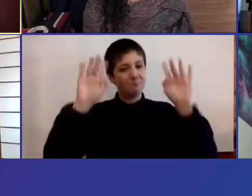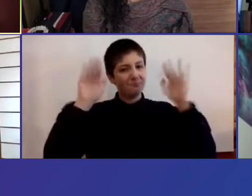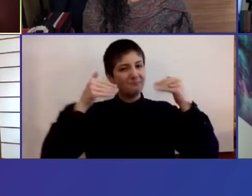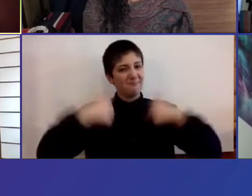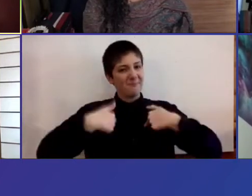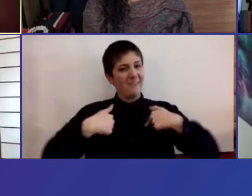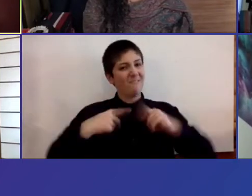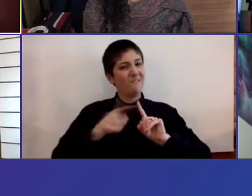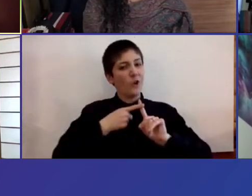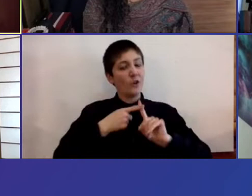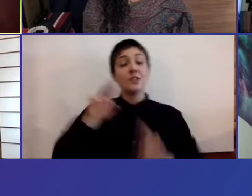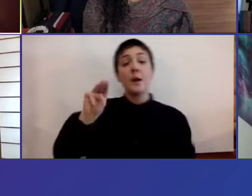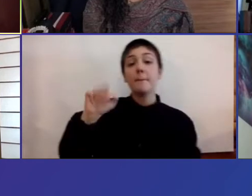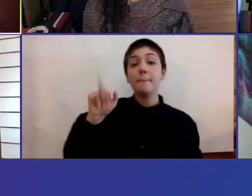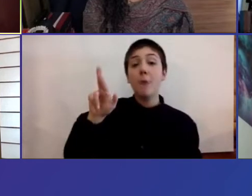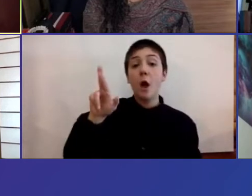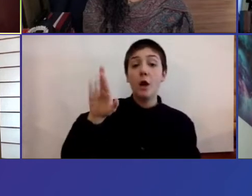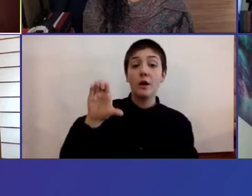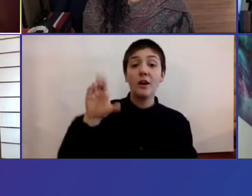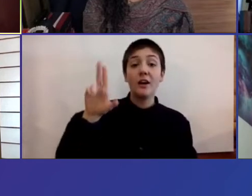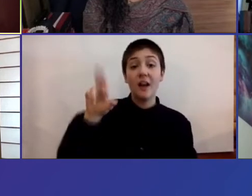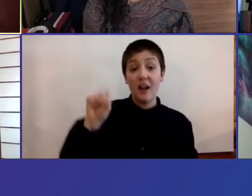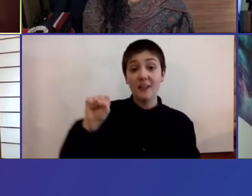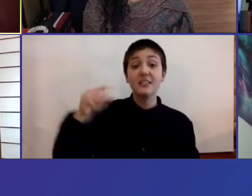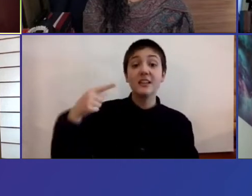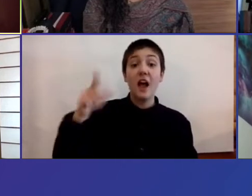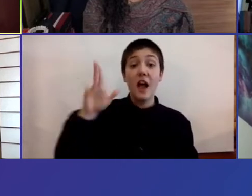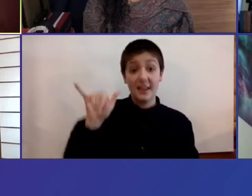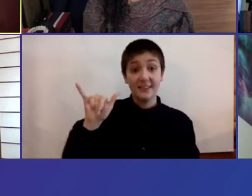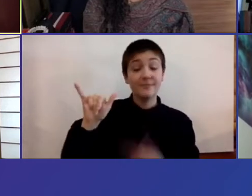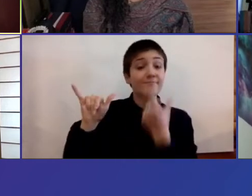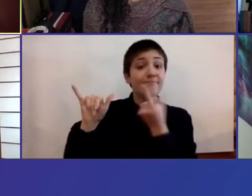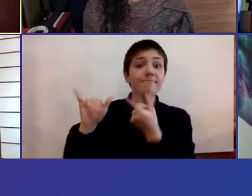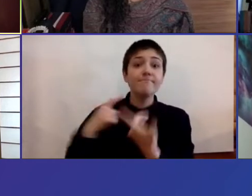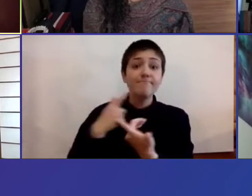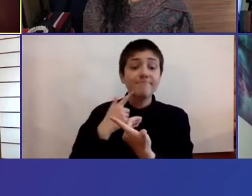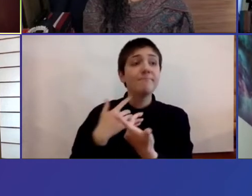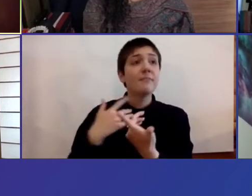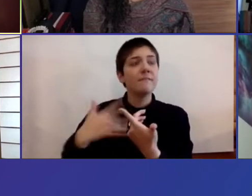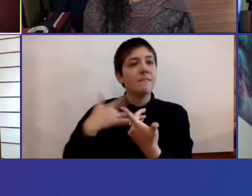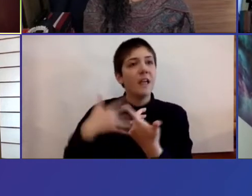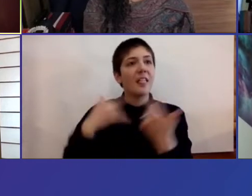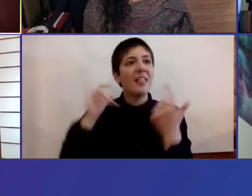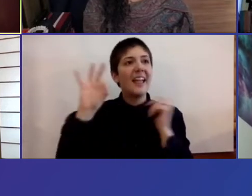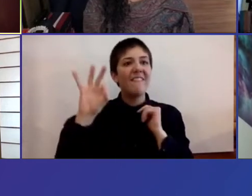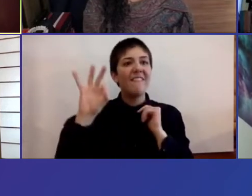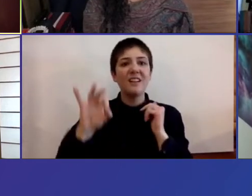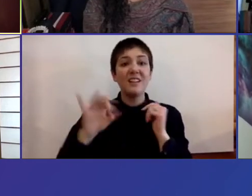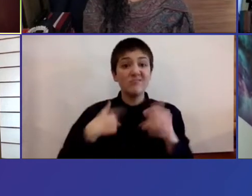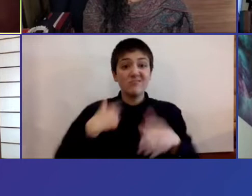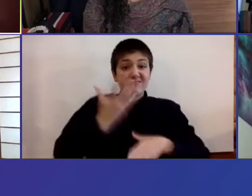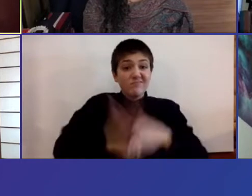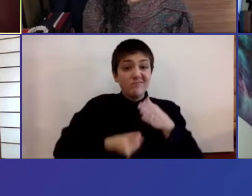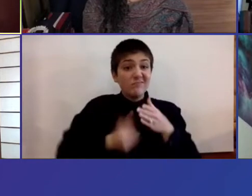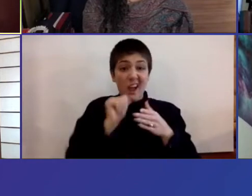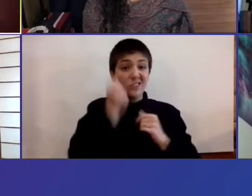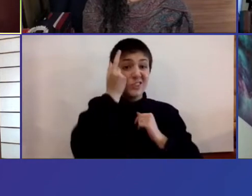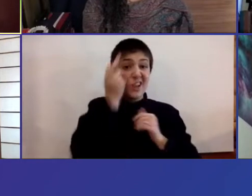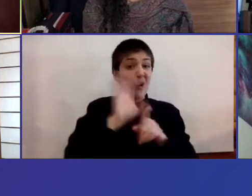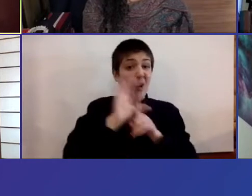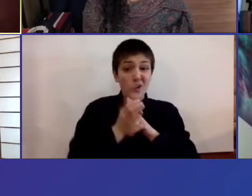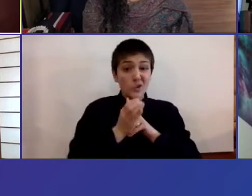without knowledge of their history and culture is like a tree without roots. And